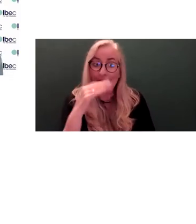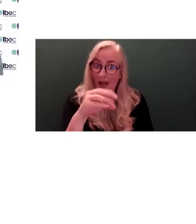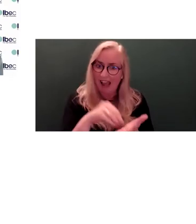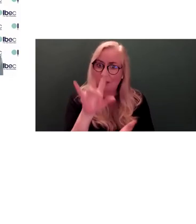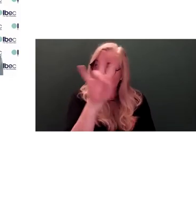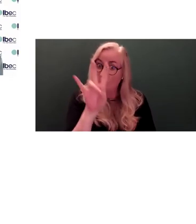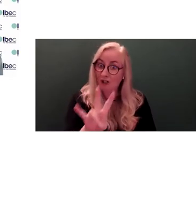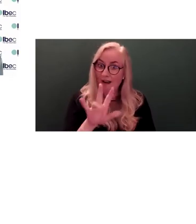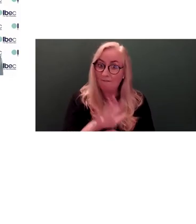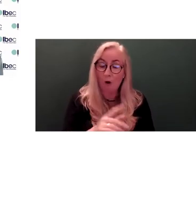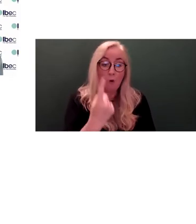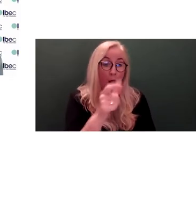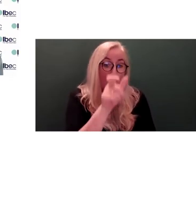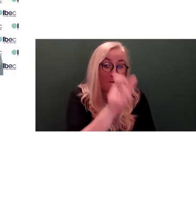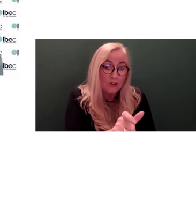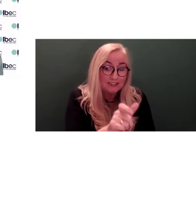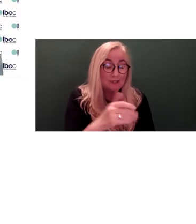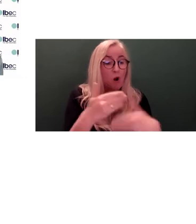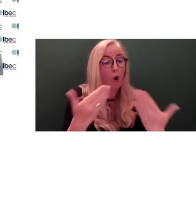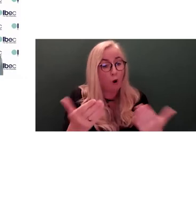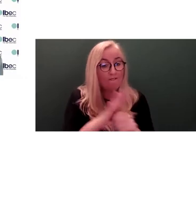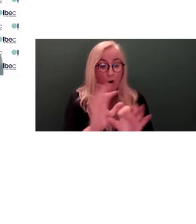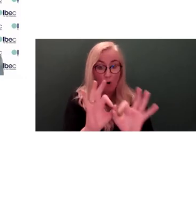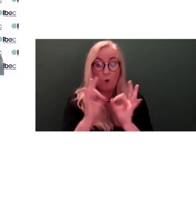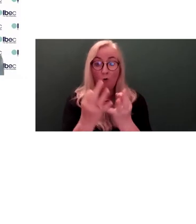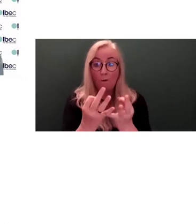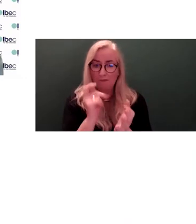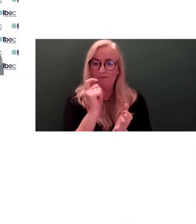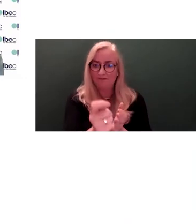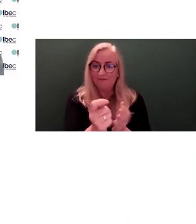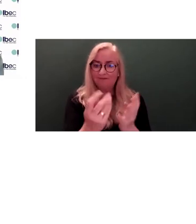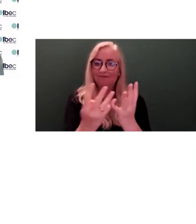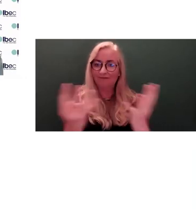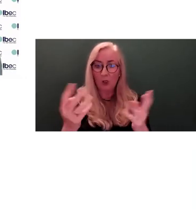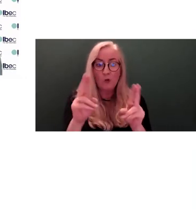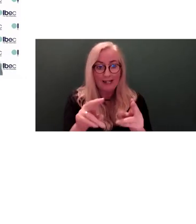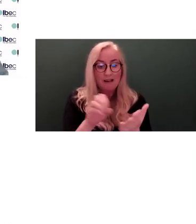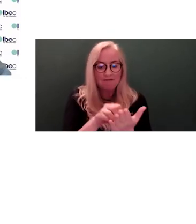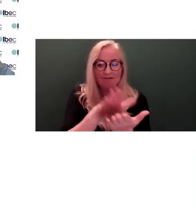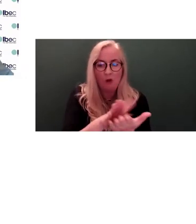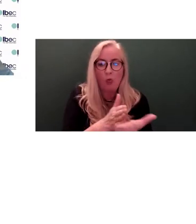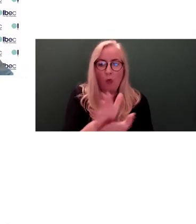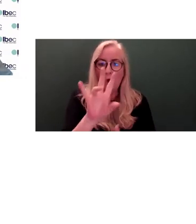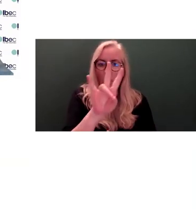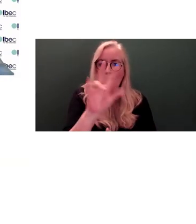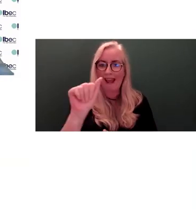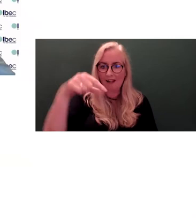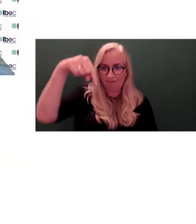either one panelist in particular or maybe for the group as a whole, you can submit it through your question and answer